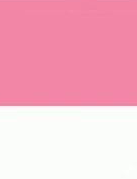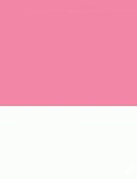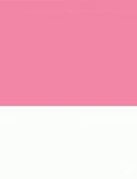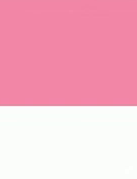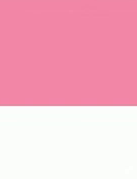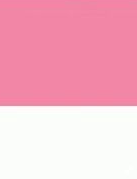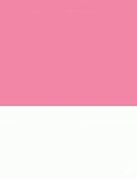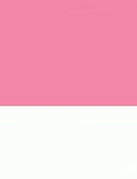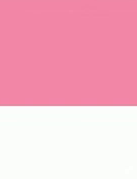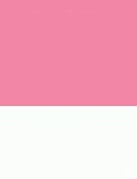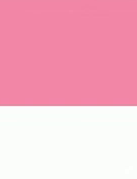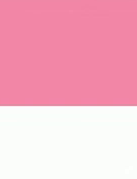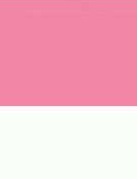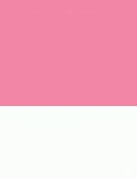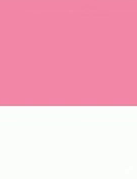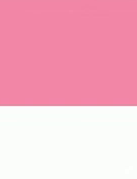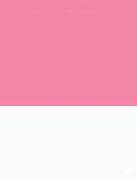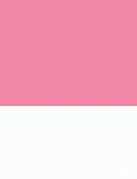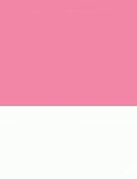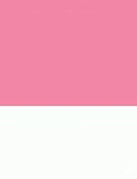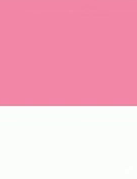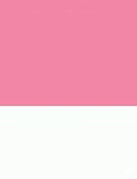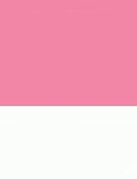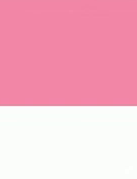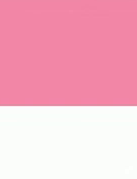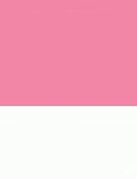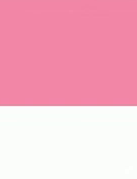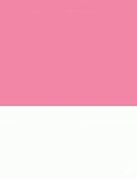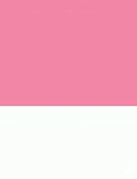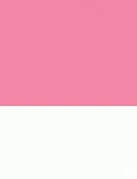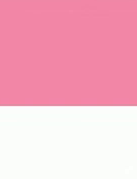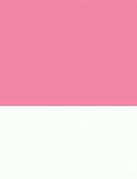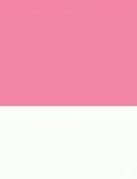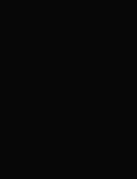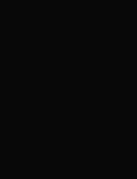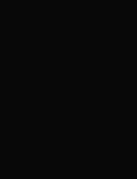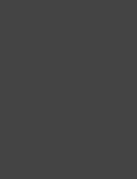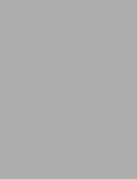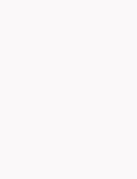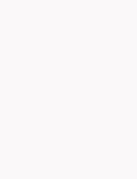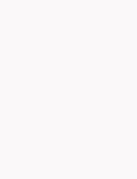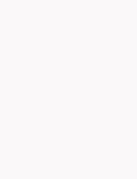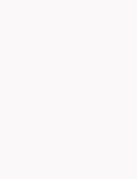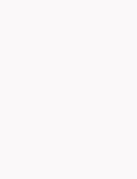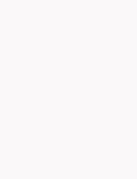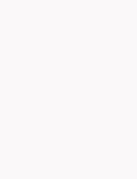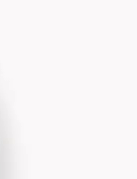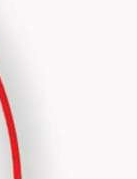Sure, thanks for the question.